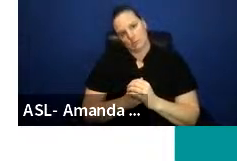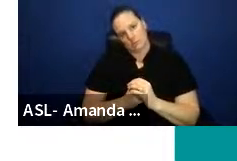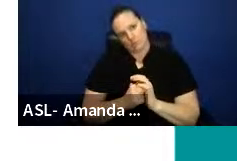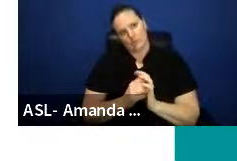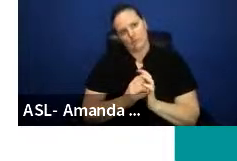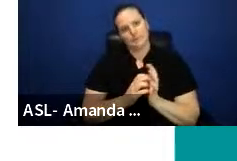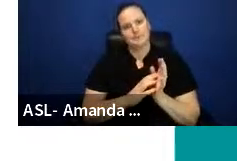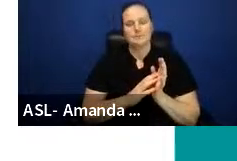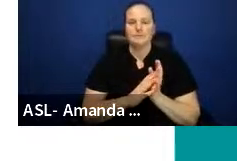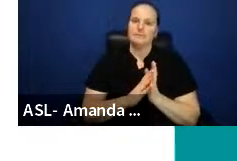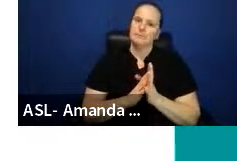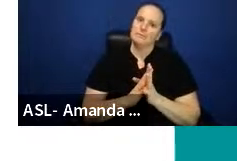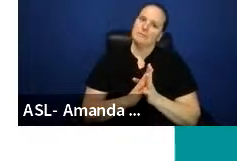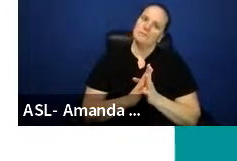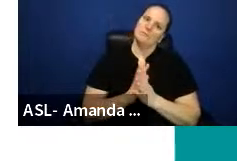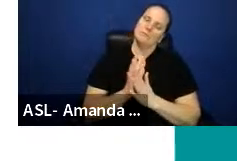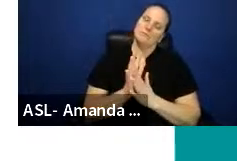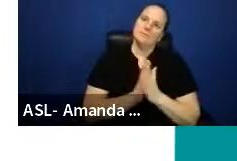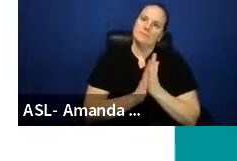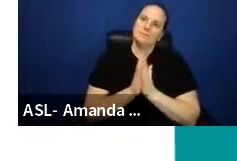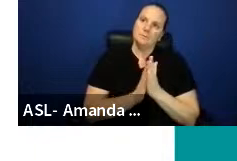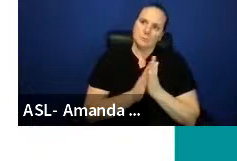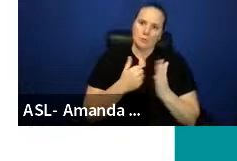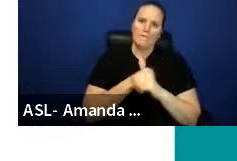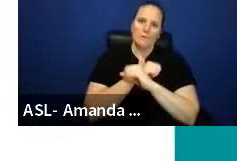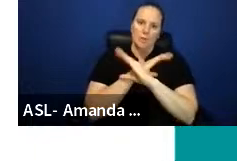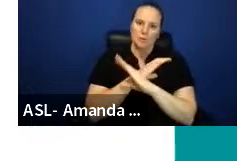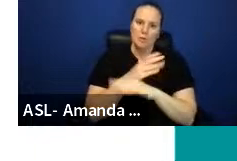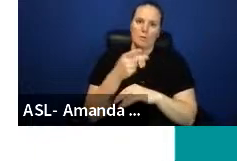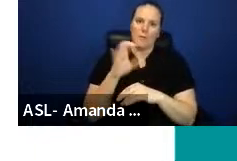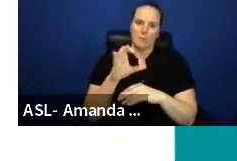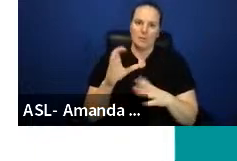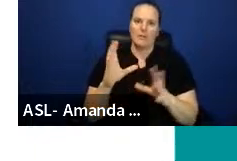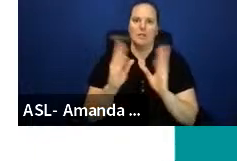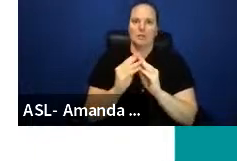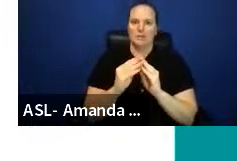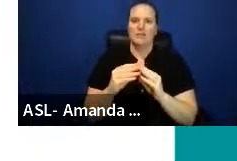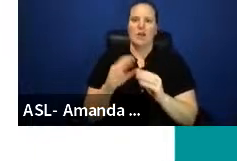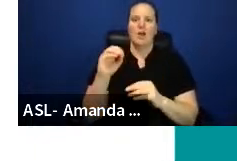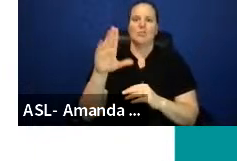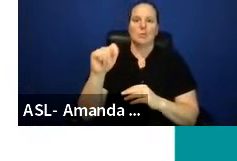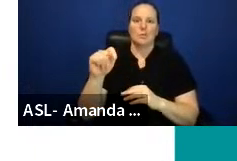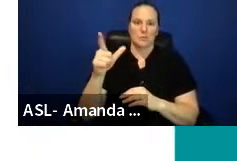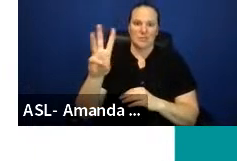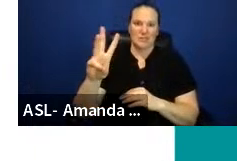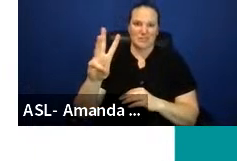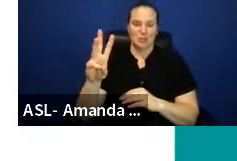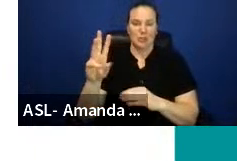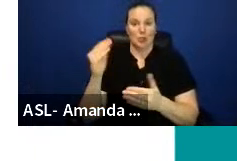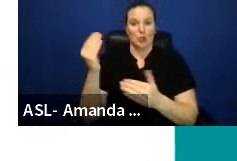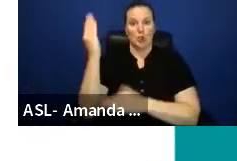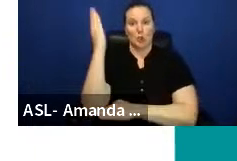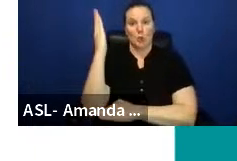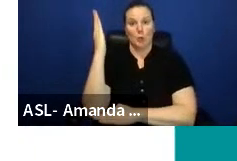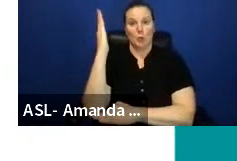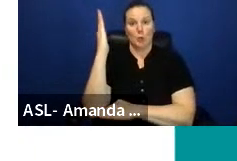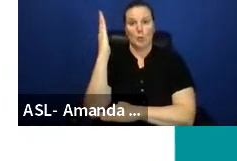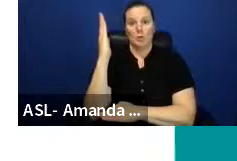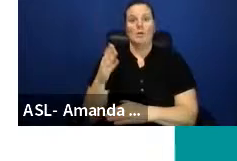will be having virtual public hearings. So October 26th at noon, we will be hosting